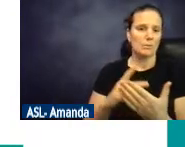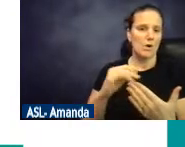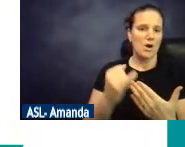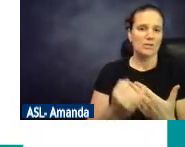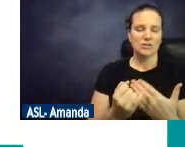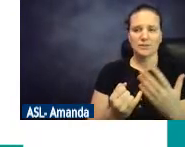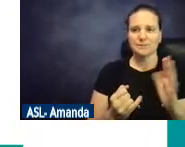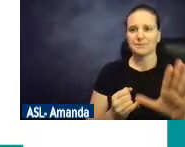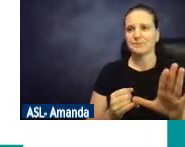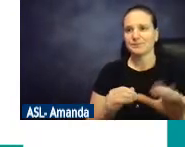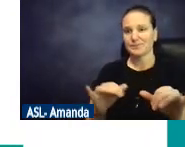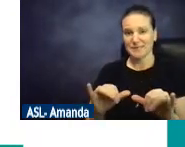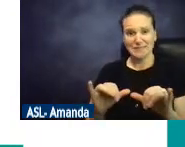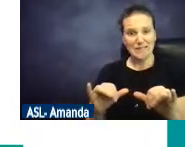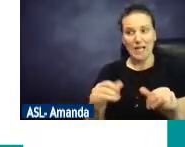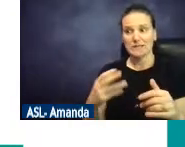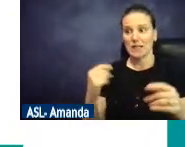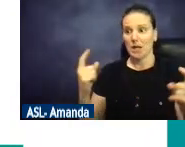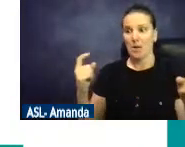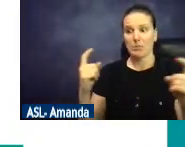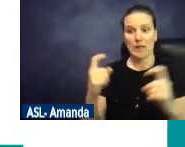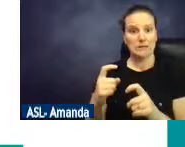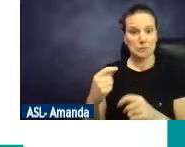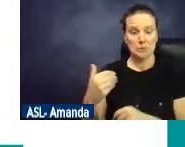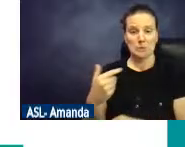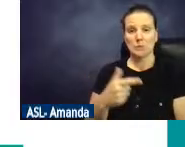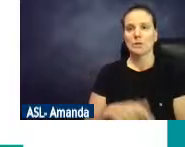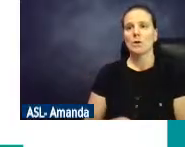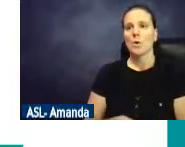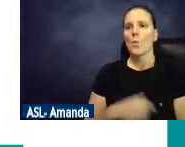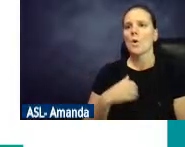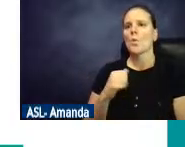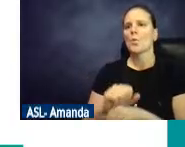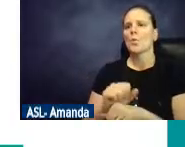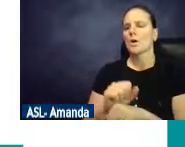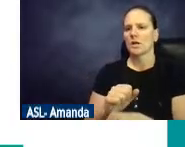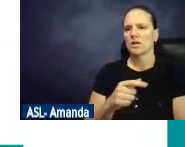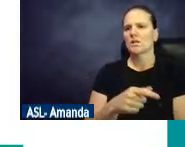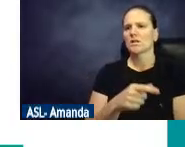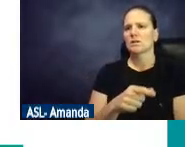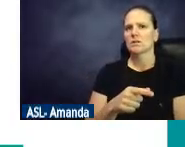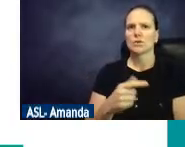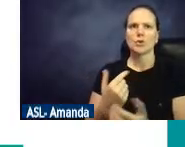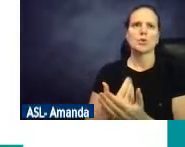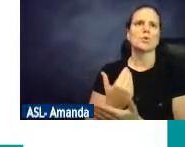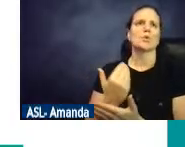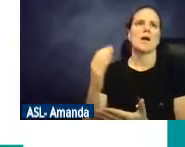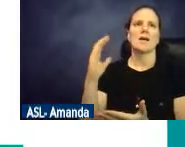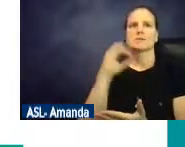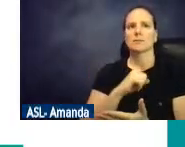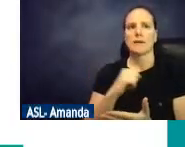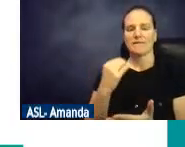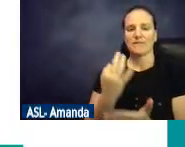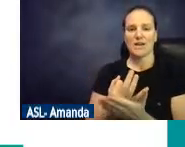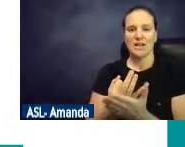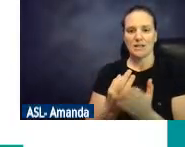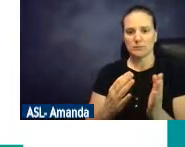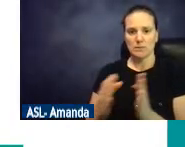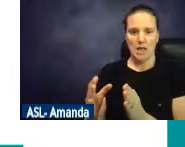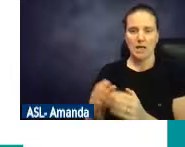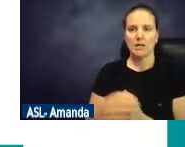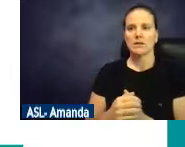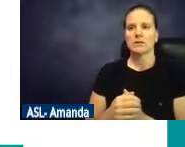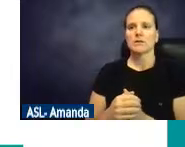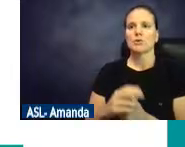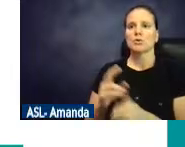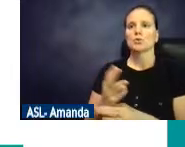of the size and complexity. And that's why we are working towards a new estimate and finance plan to be released this December.